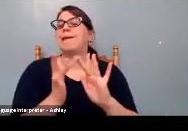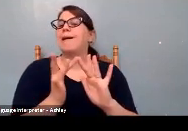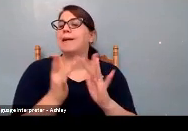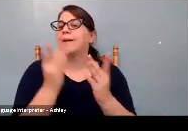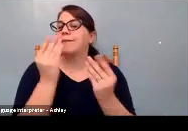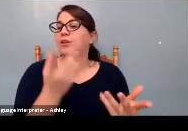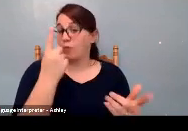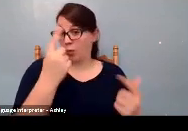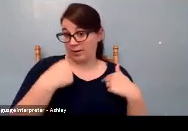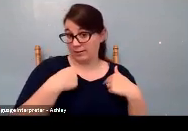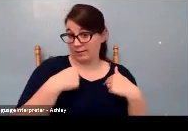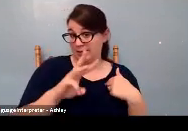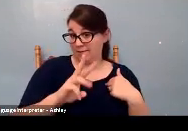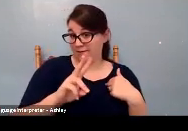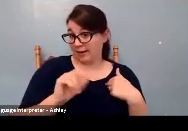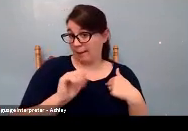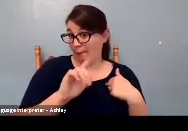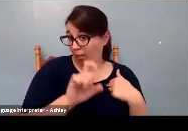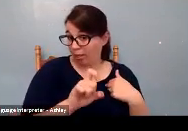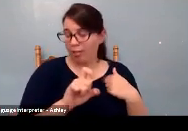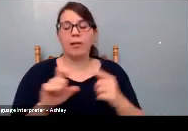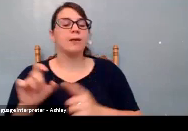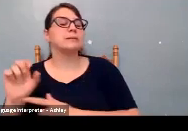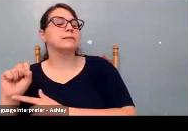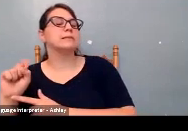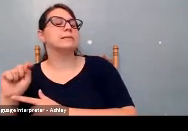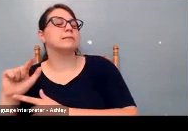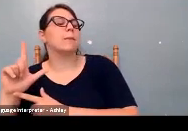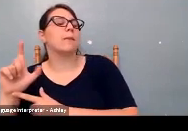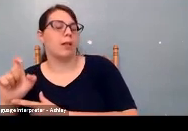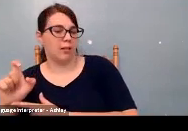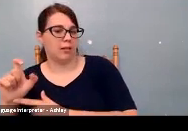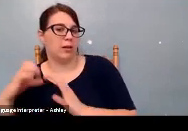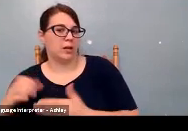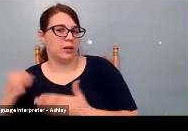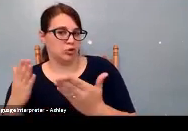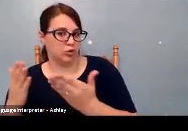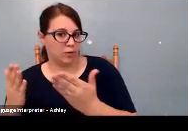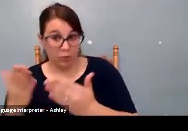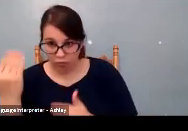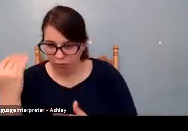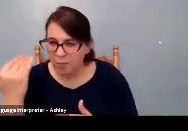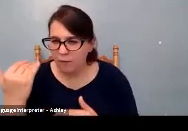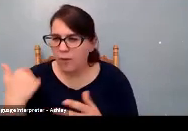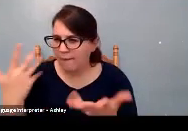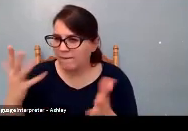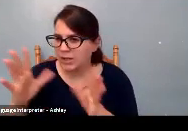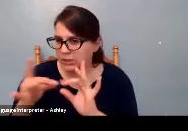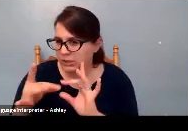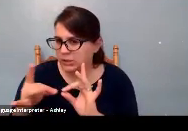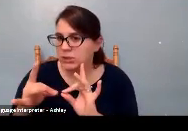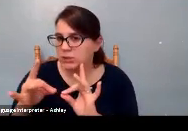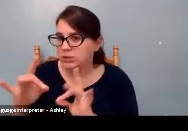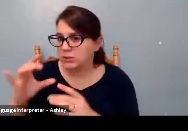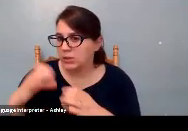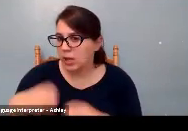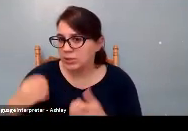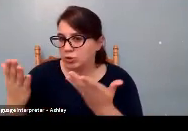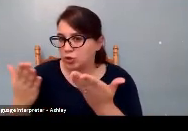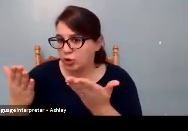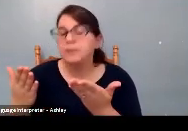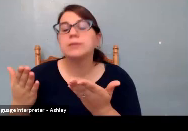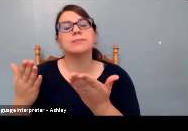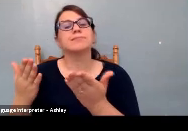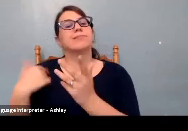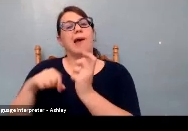WVABLE and Stable customer service. I mentioned the customer service line before, and so a lot of our promotional